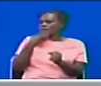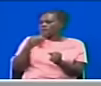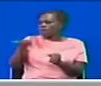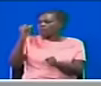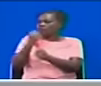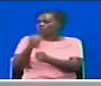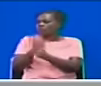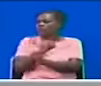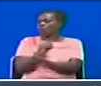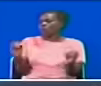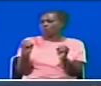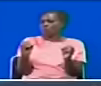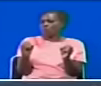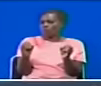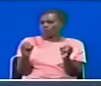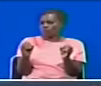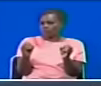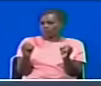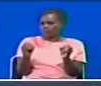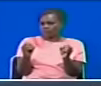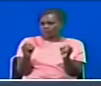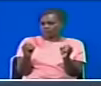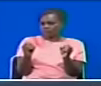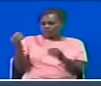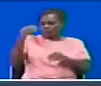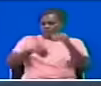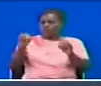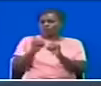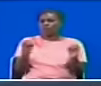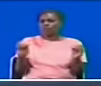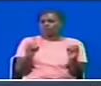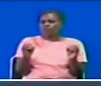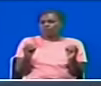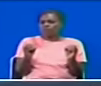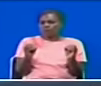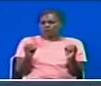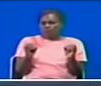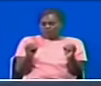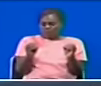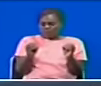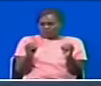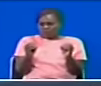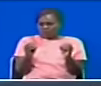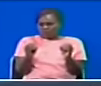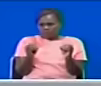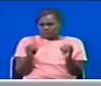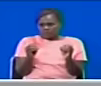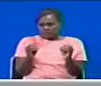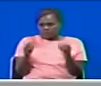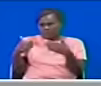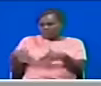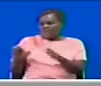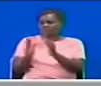done nothing, who've hardly spoken in parliament, who've hardly contributed a bill, or that sort of thing. So how do we get ourselves away from